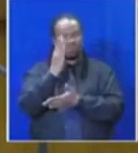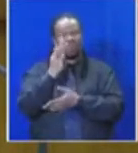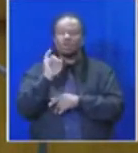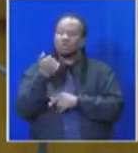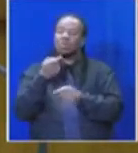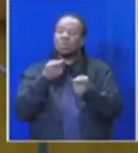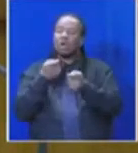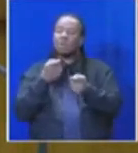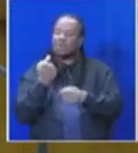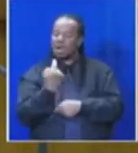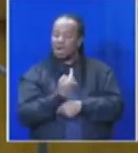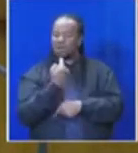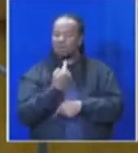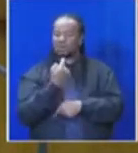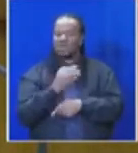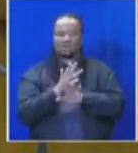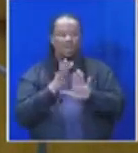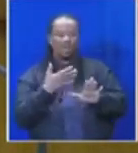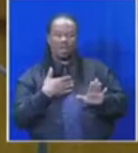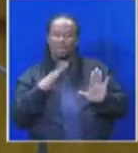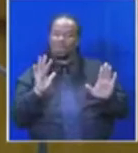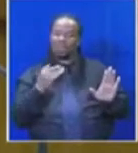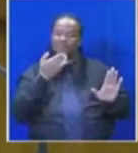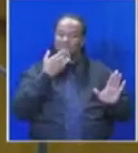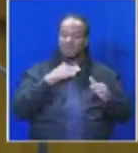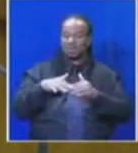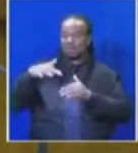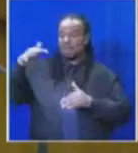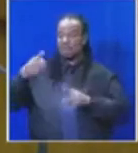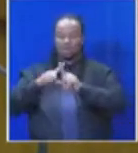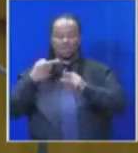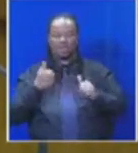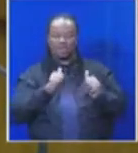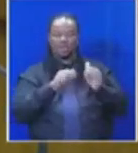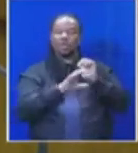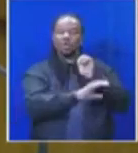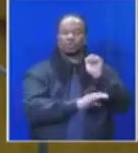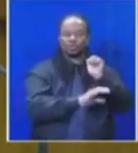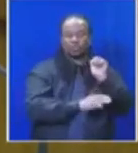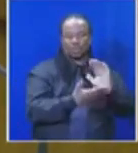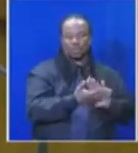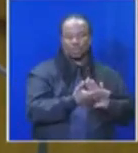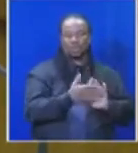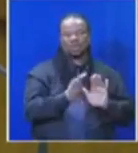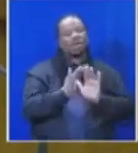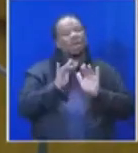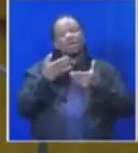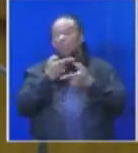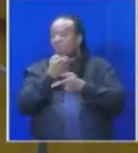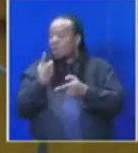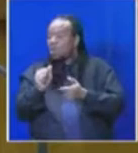ourselves goes far deeper than the constitutional right to share in a democratic dispensation and its stated